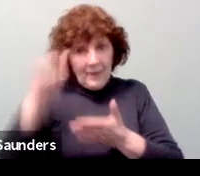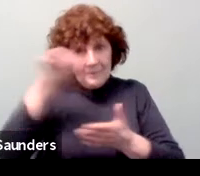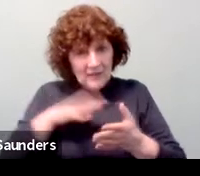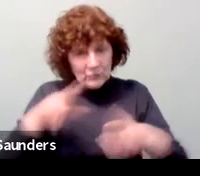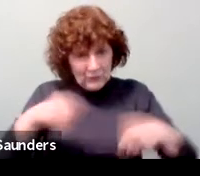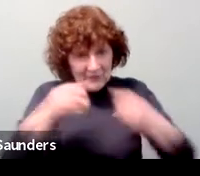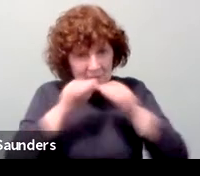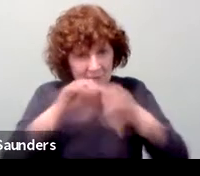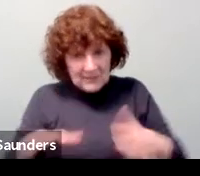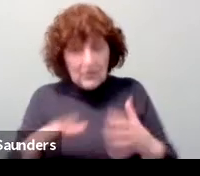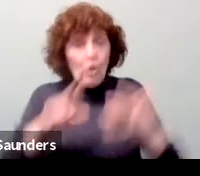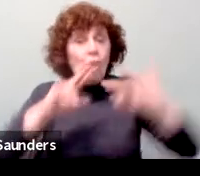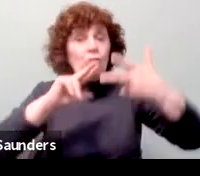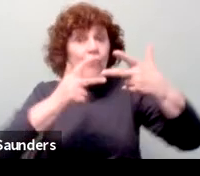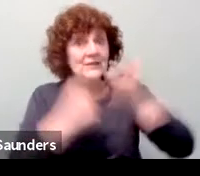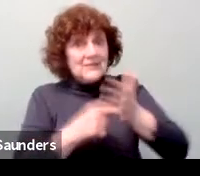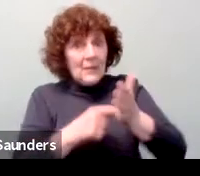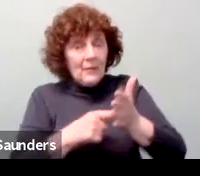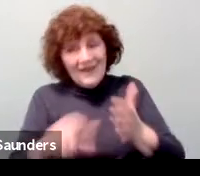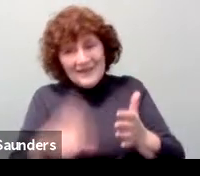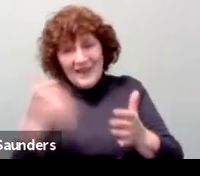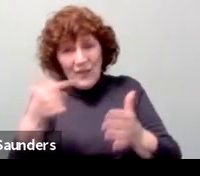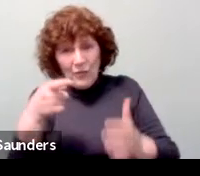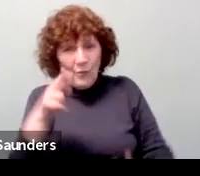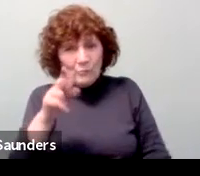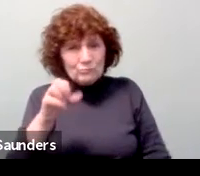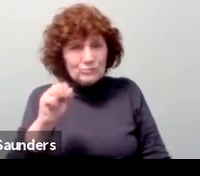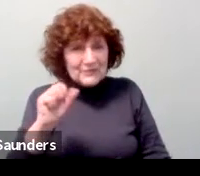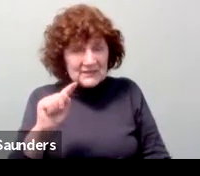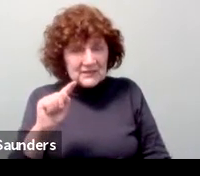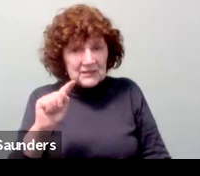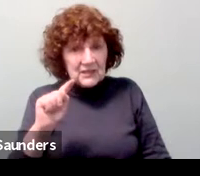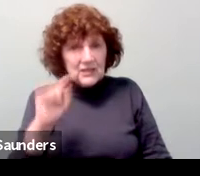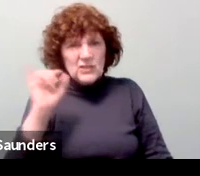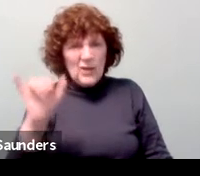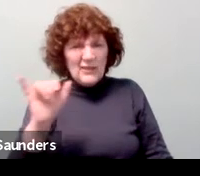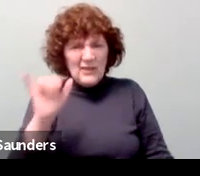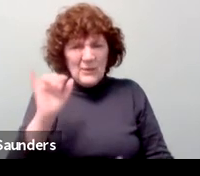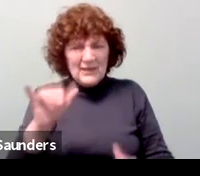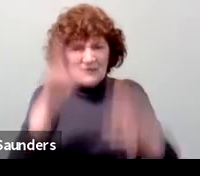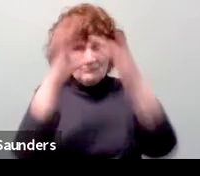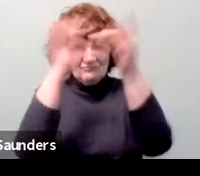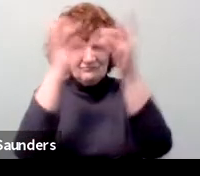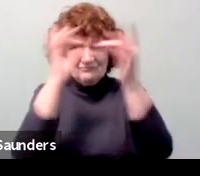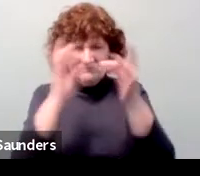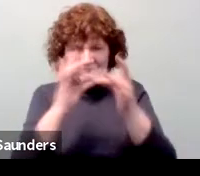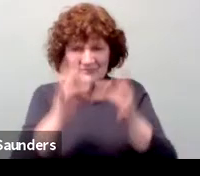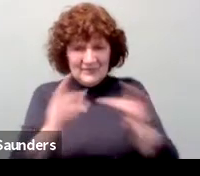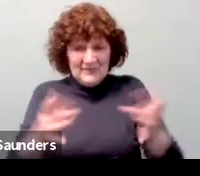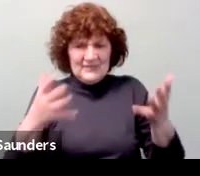example. And by the time one comes to the end of the passage, one begins to